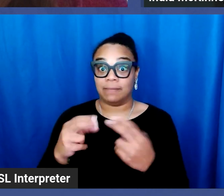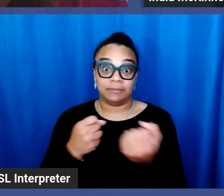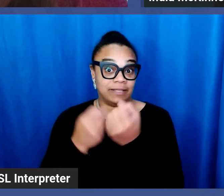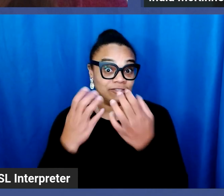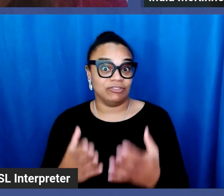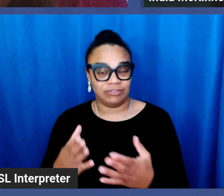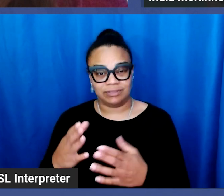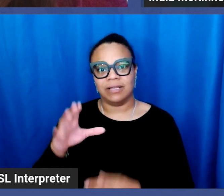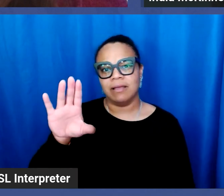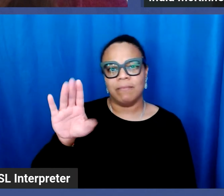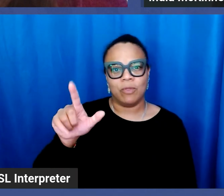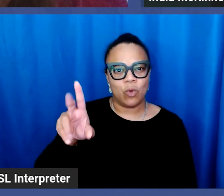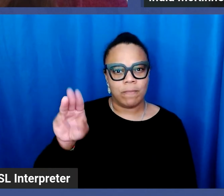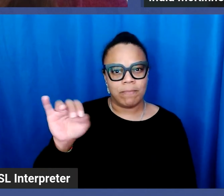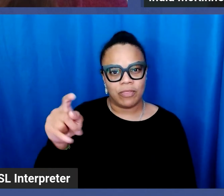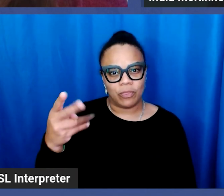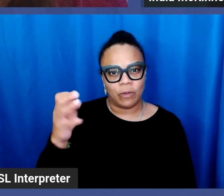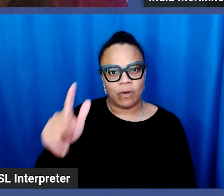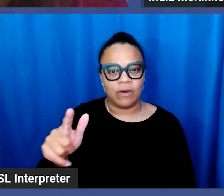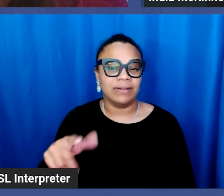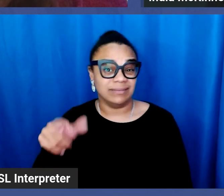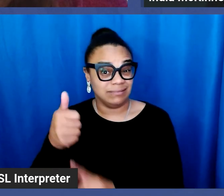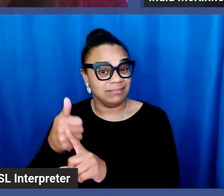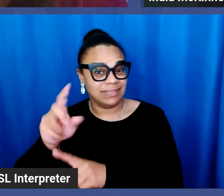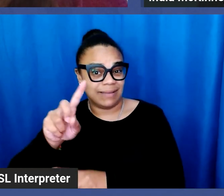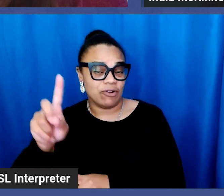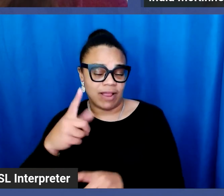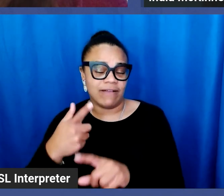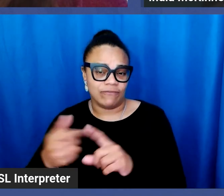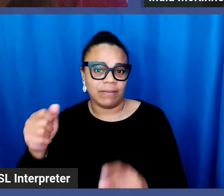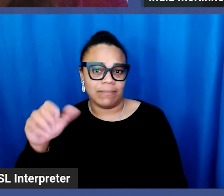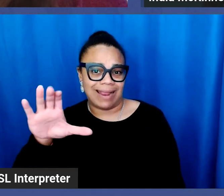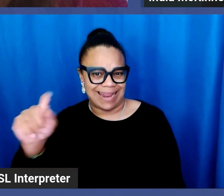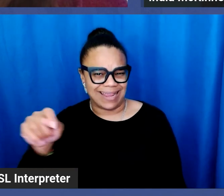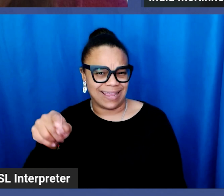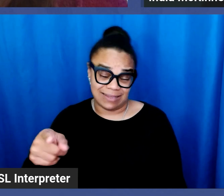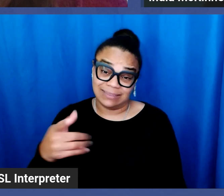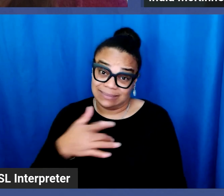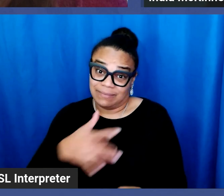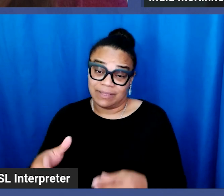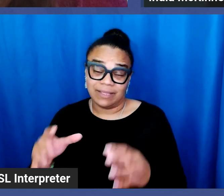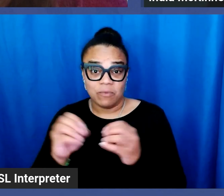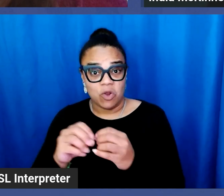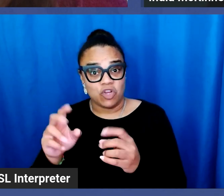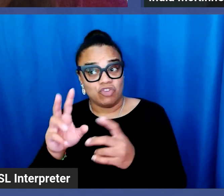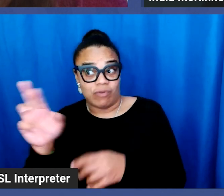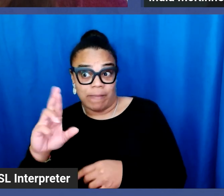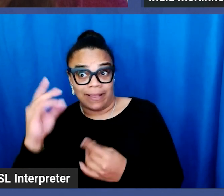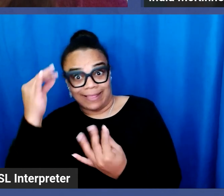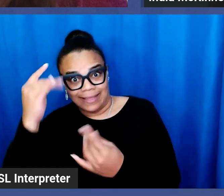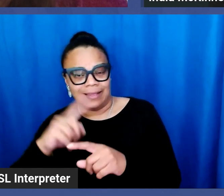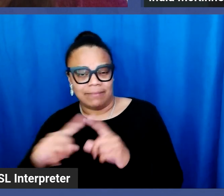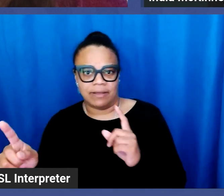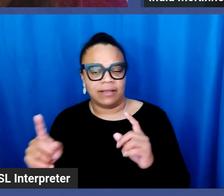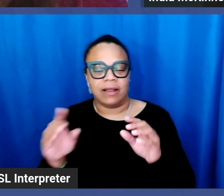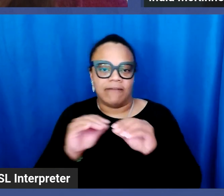Democrat from Connecticut who's otherwise pretty liberal on a lot of issues. So this is not a Republican-Democrat